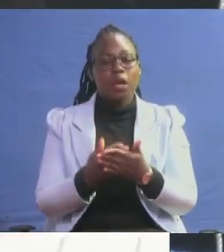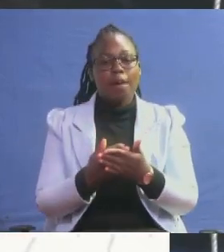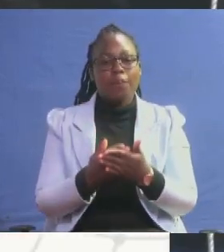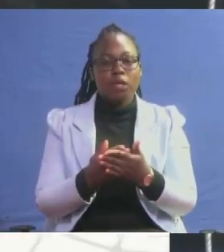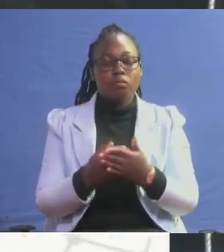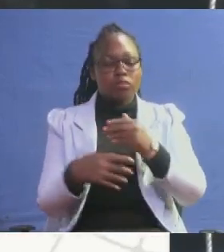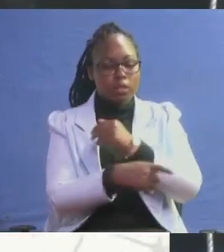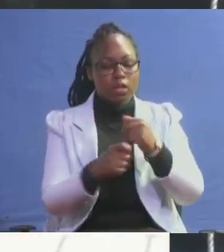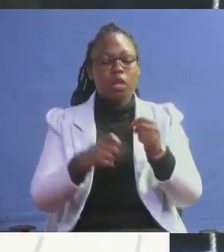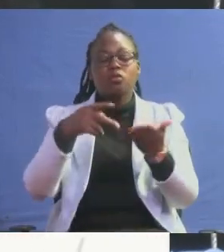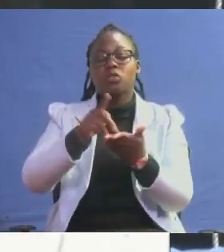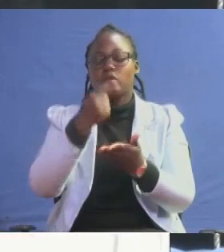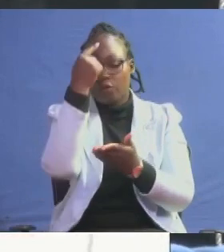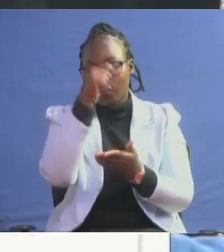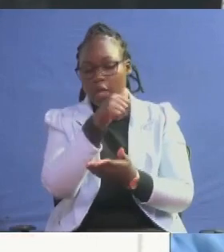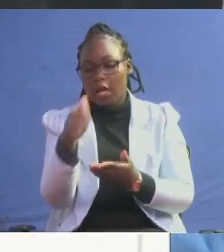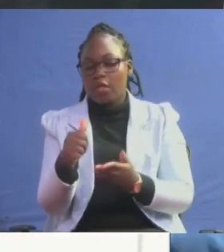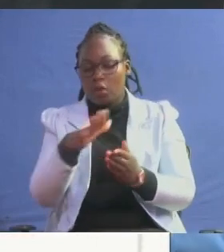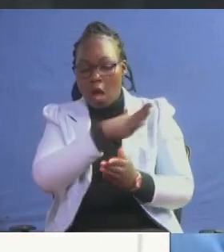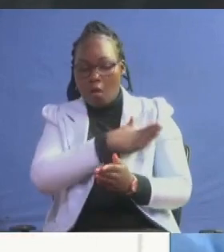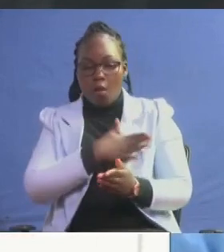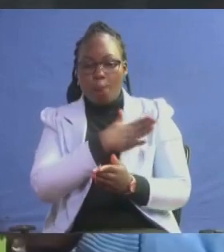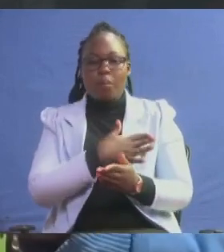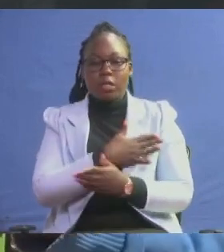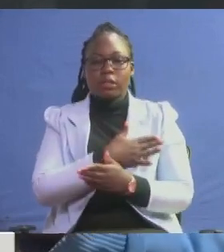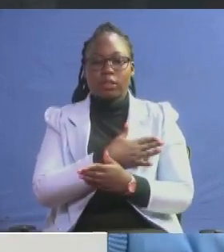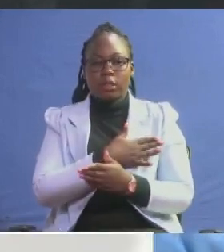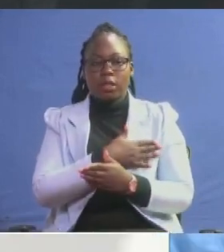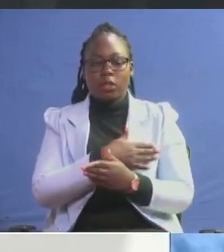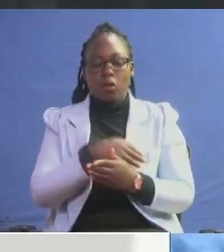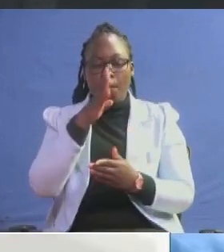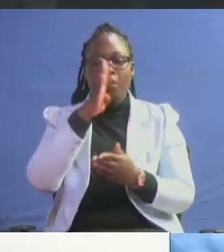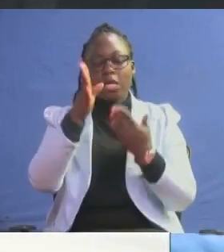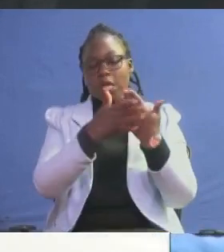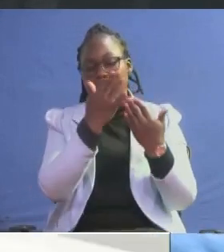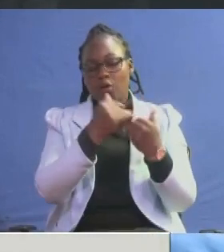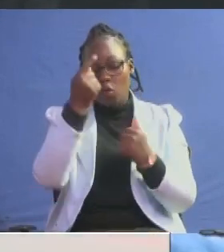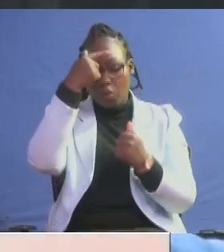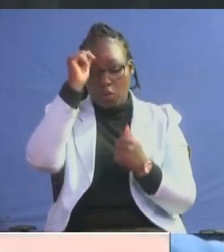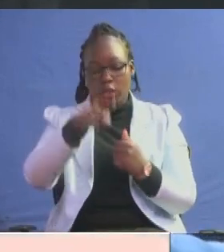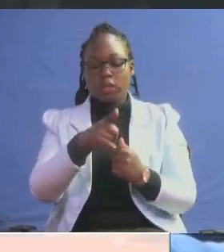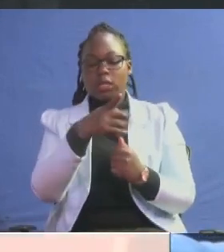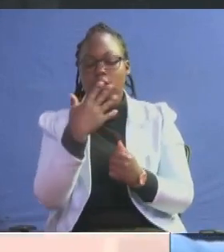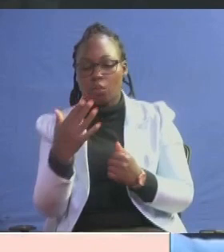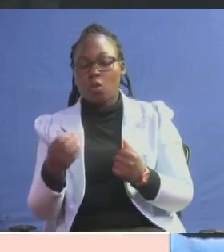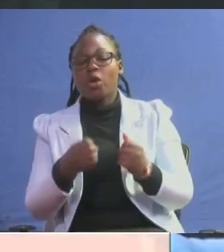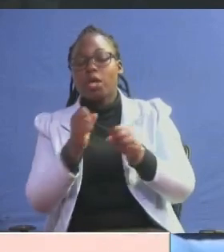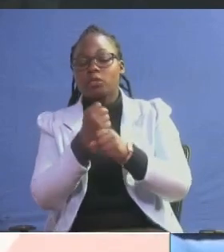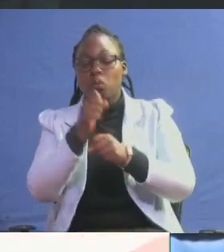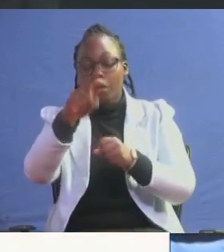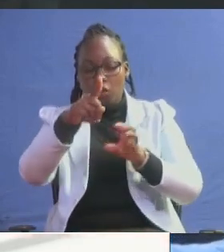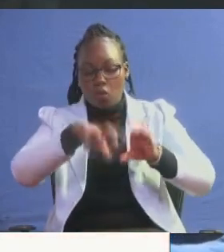kwenda kuuza wale. Tafadhali tujadhari kabisa, hii mbolea ni ya kufanya wewe